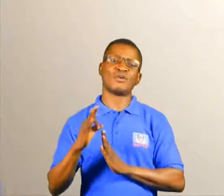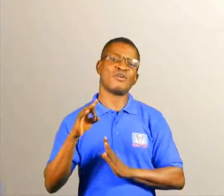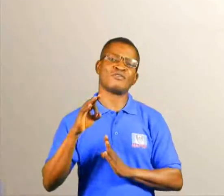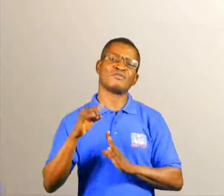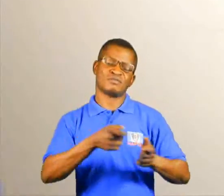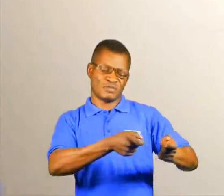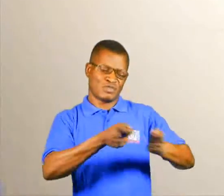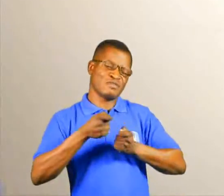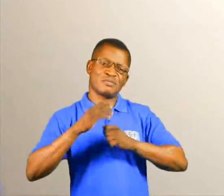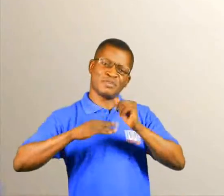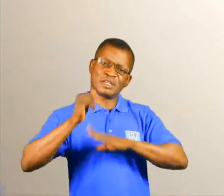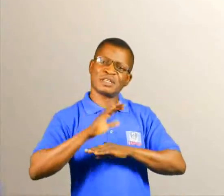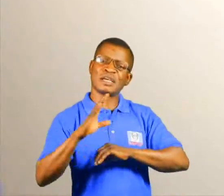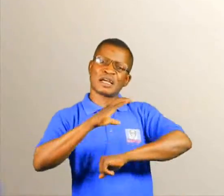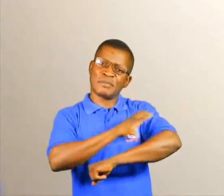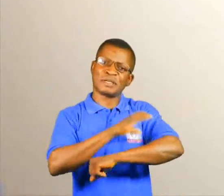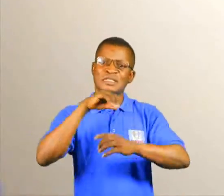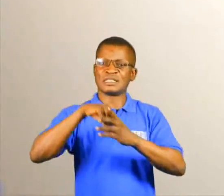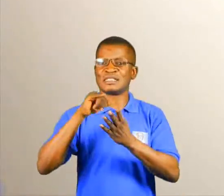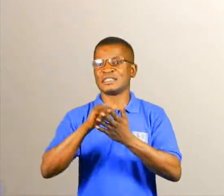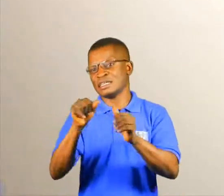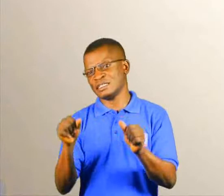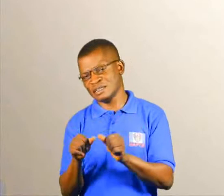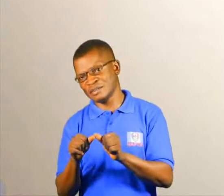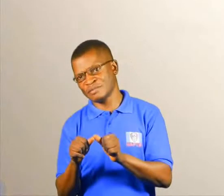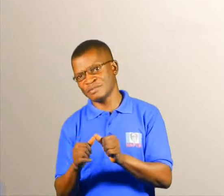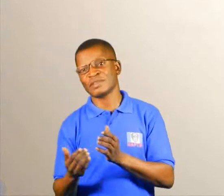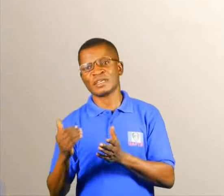trafficking, building their capacity in that regard.